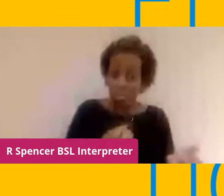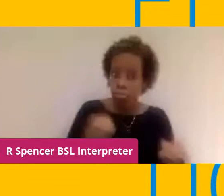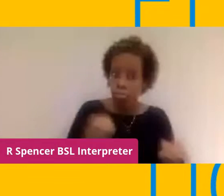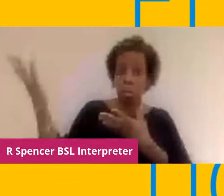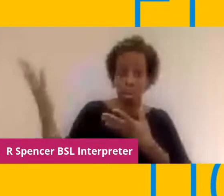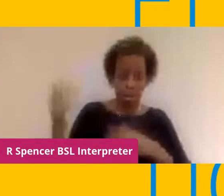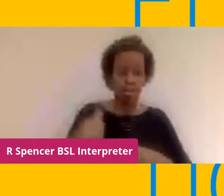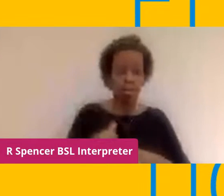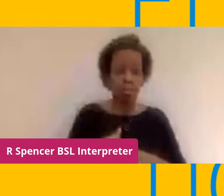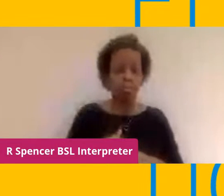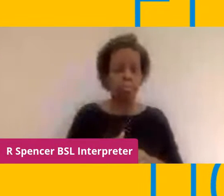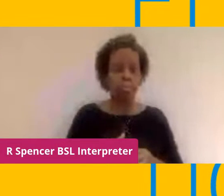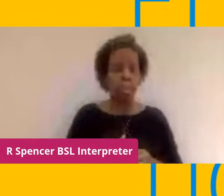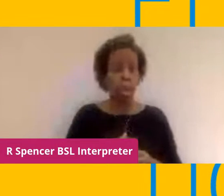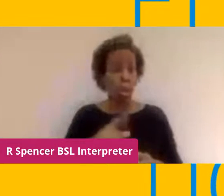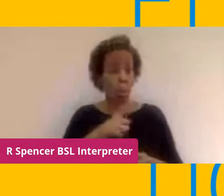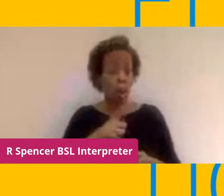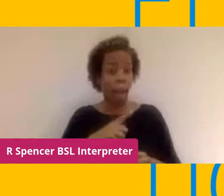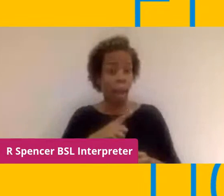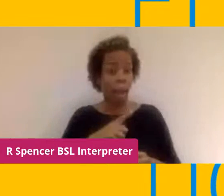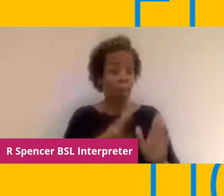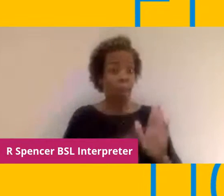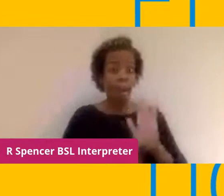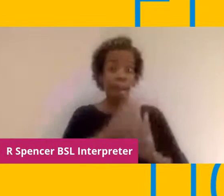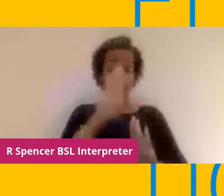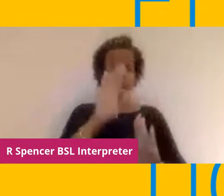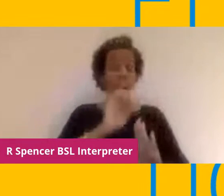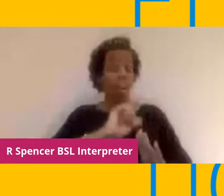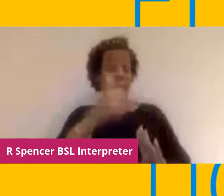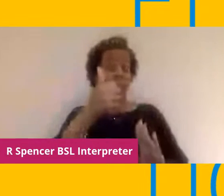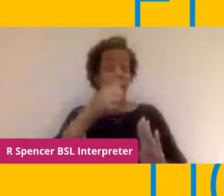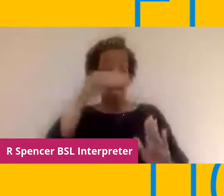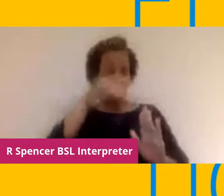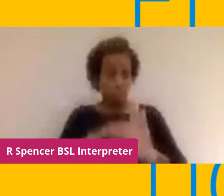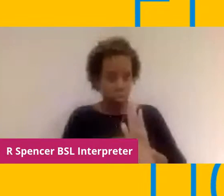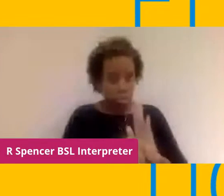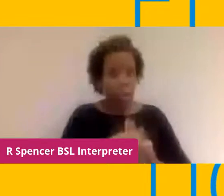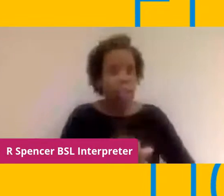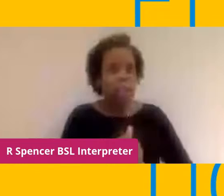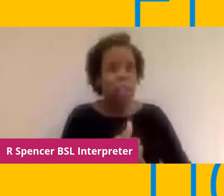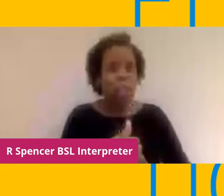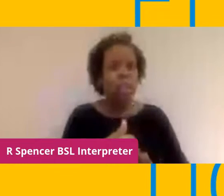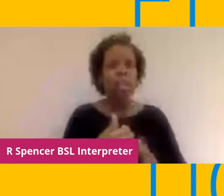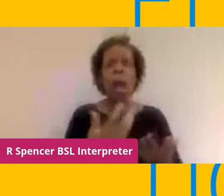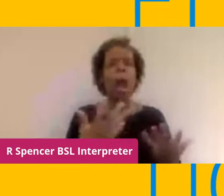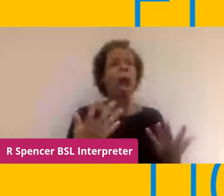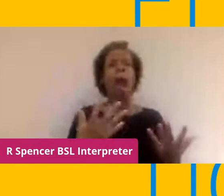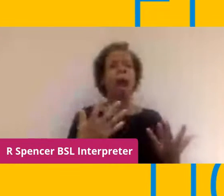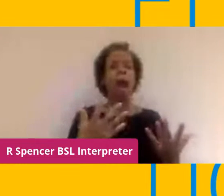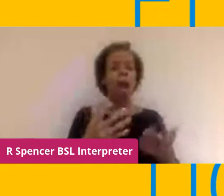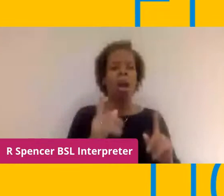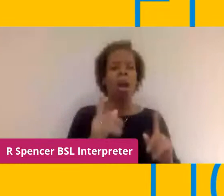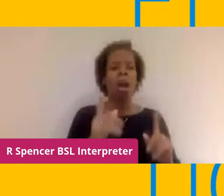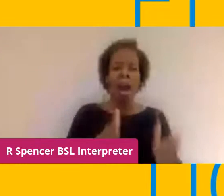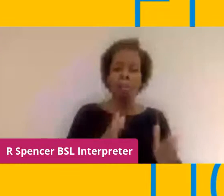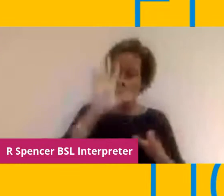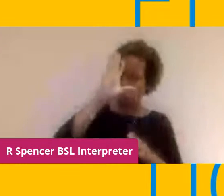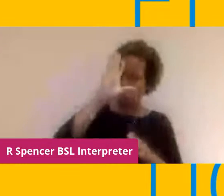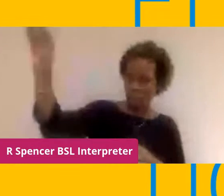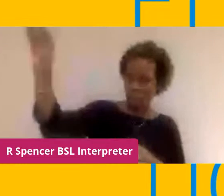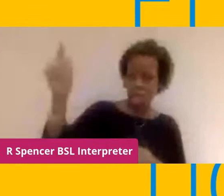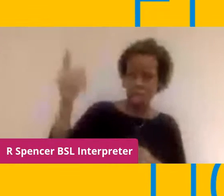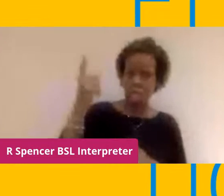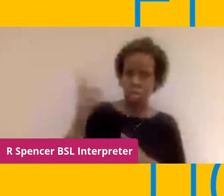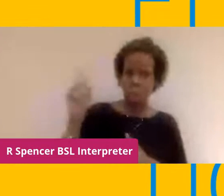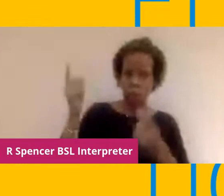know that you're having successes and that you're doing things on their behalf. I think also something that could be considered right now